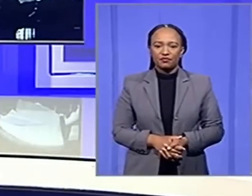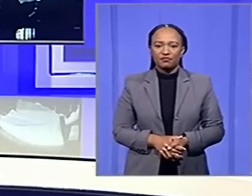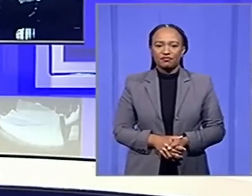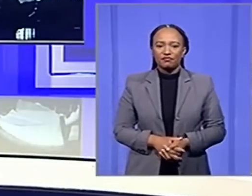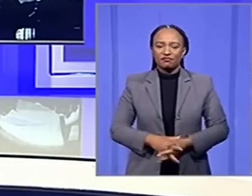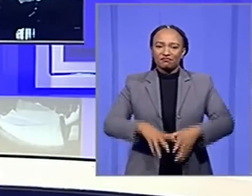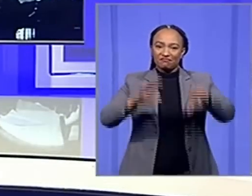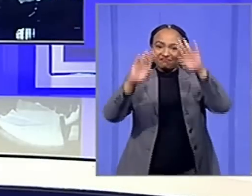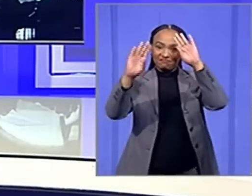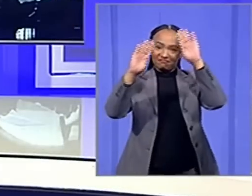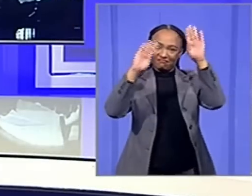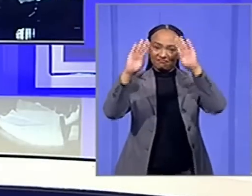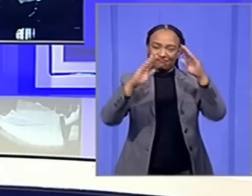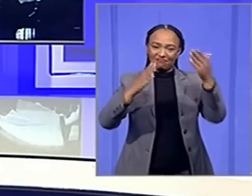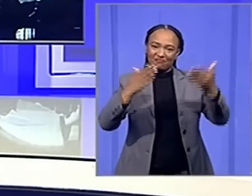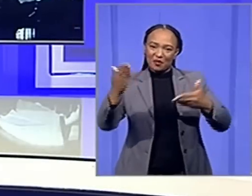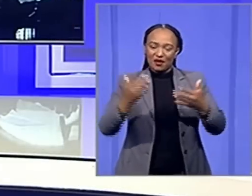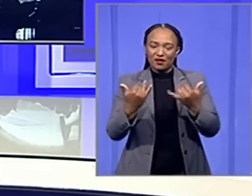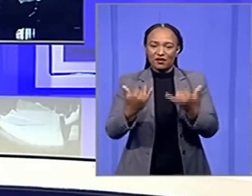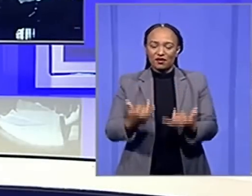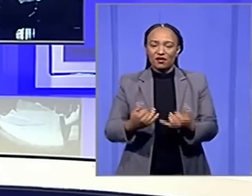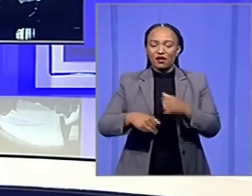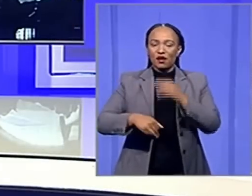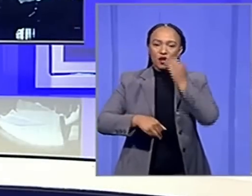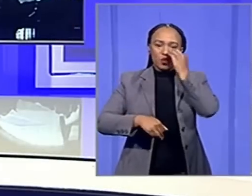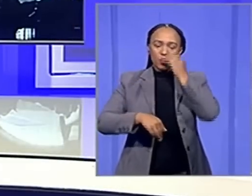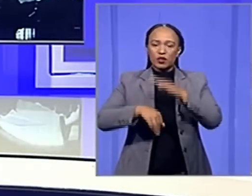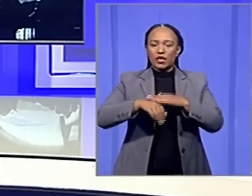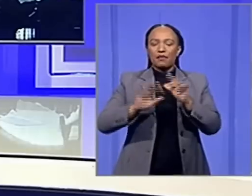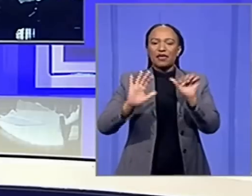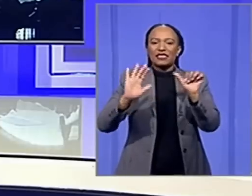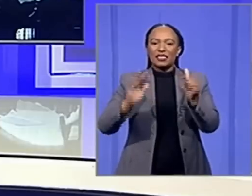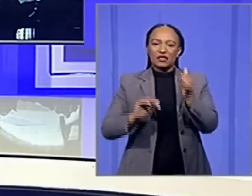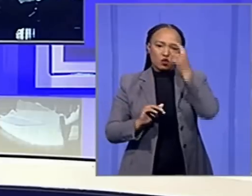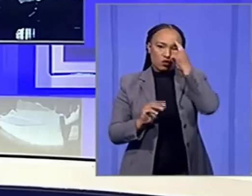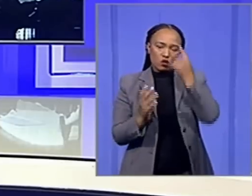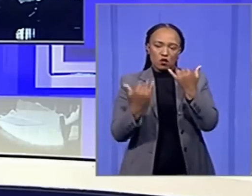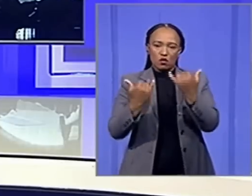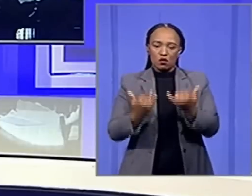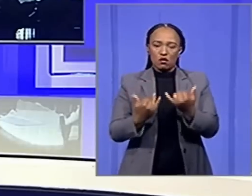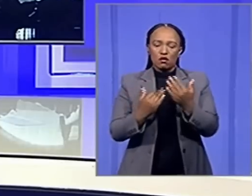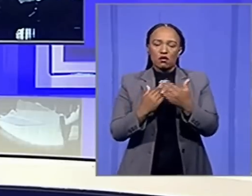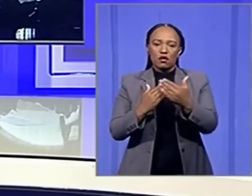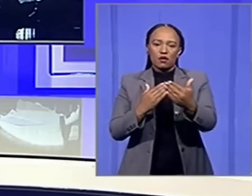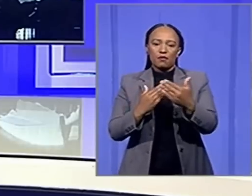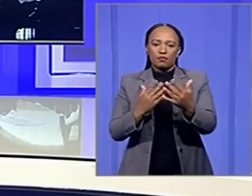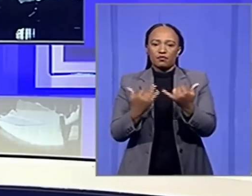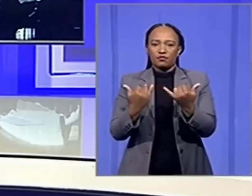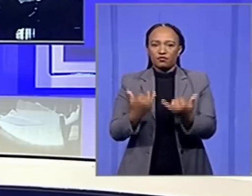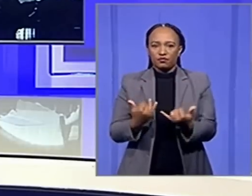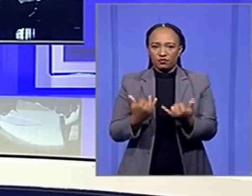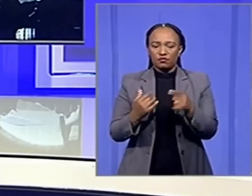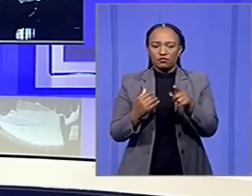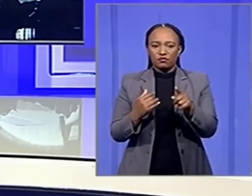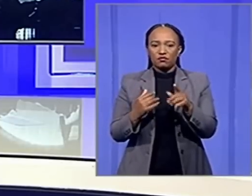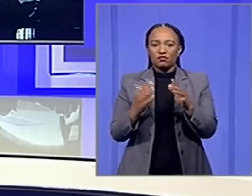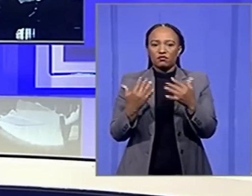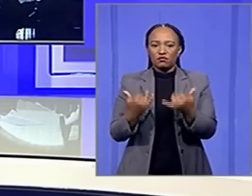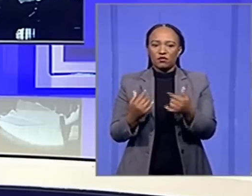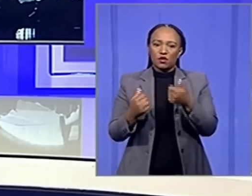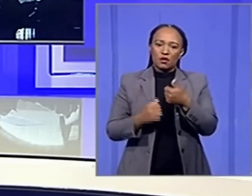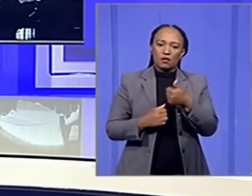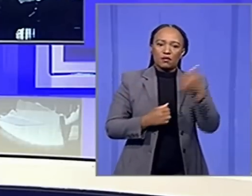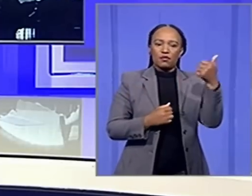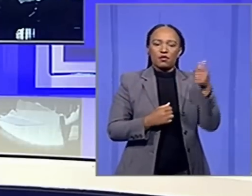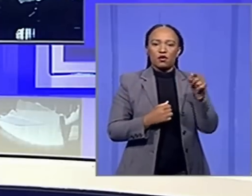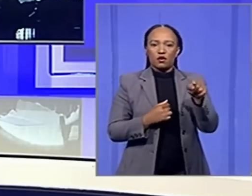Moya ke o amohele ditabeng tsena tsa hora ya botshelela tsa Sesotho ha ile mothating ona e re ke dithapo tsena ke di fitisetse